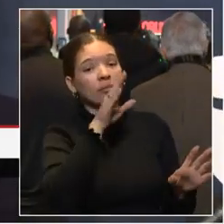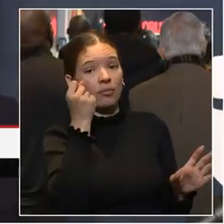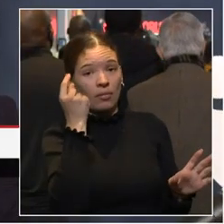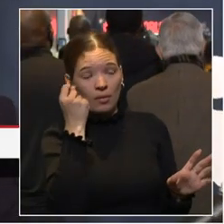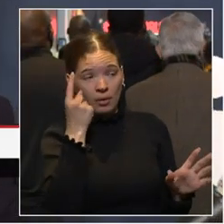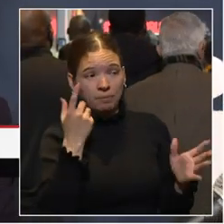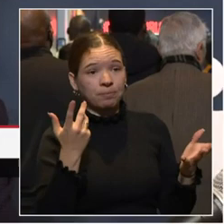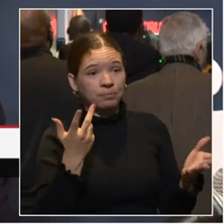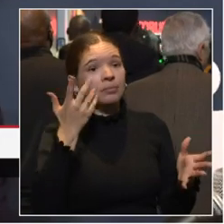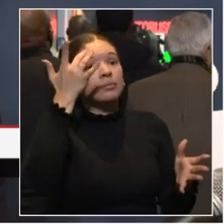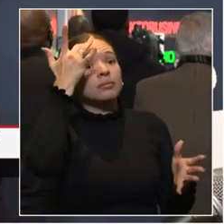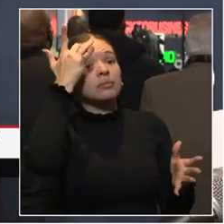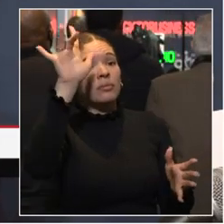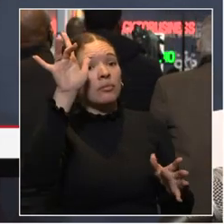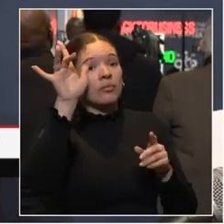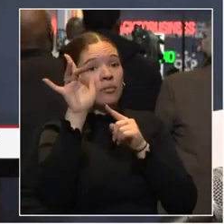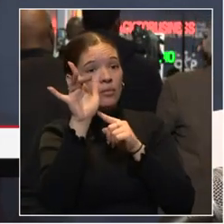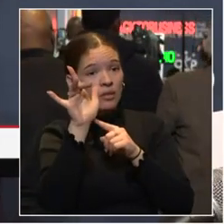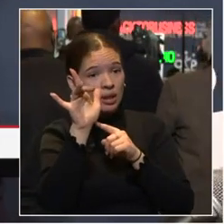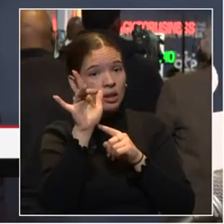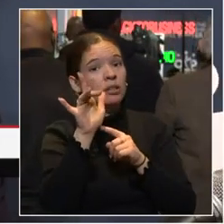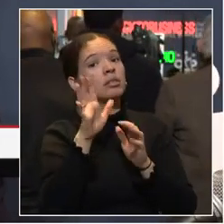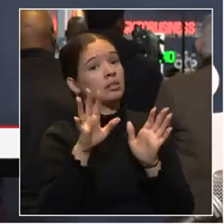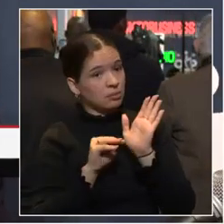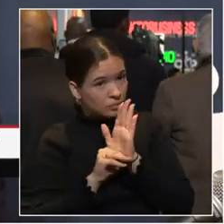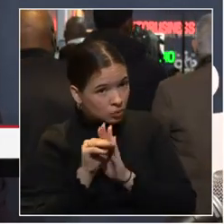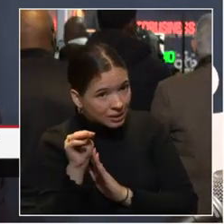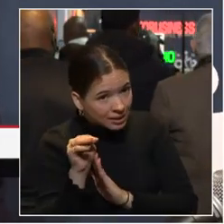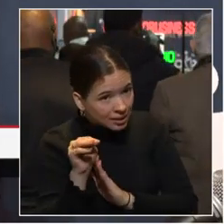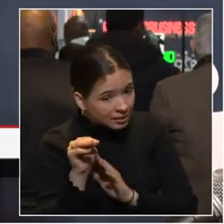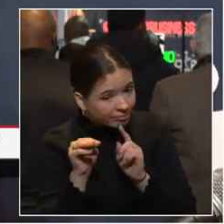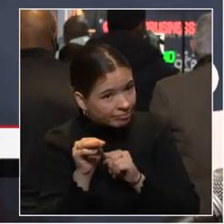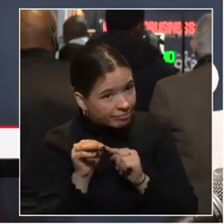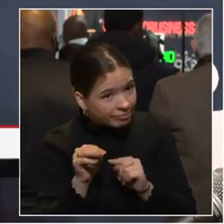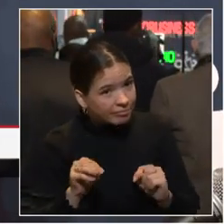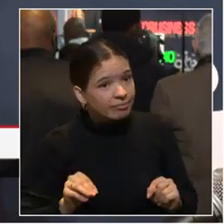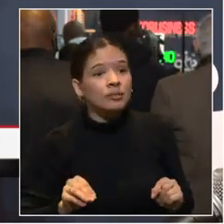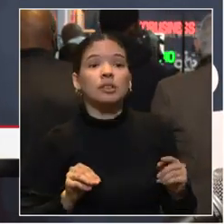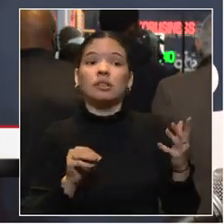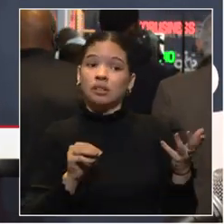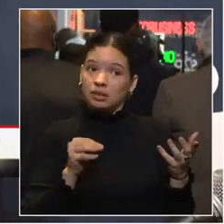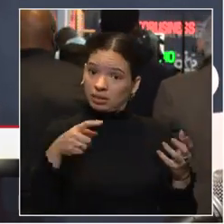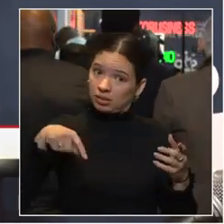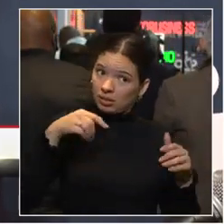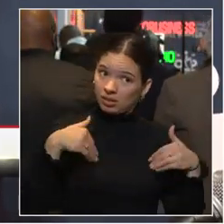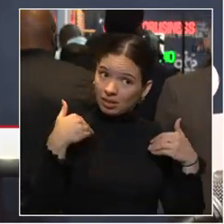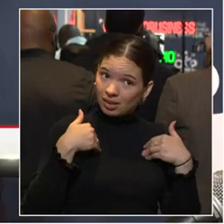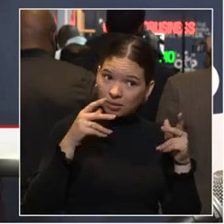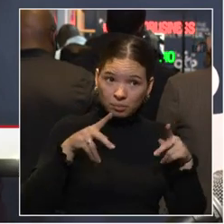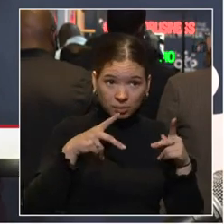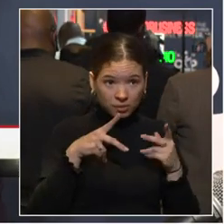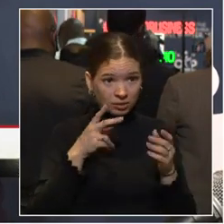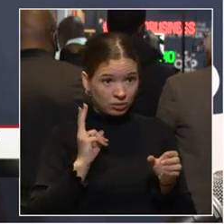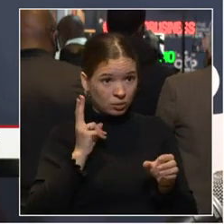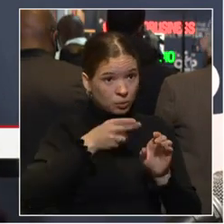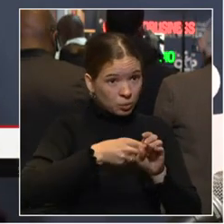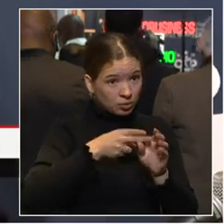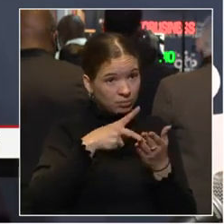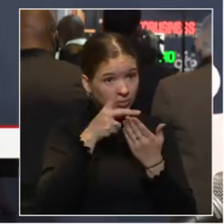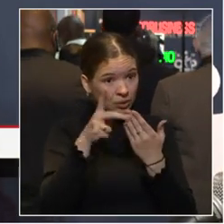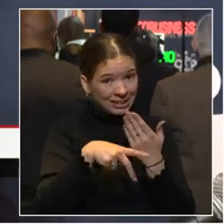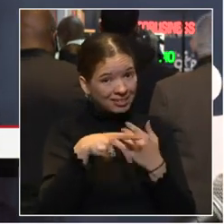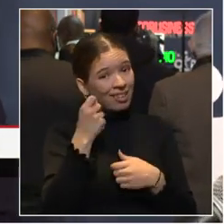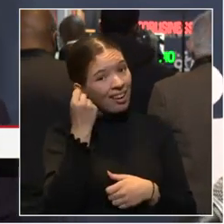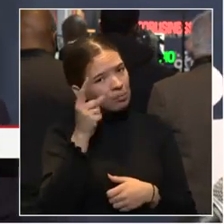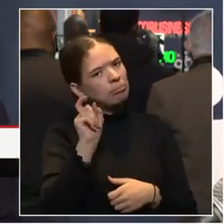mature, especially in your SYEP experiences. You're right. The one thing about the workplace, especially